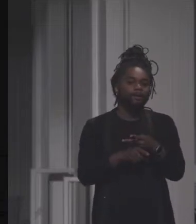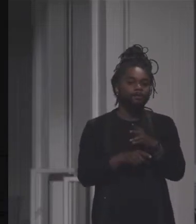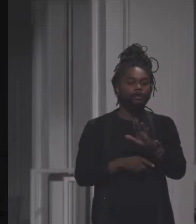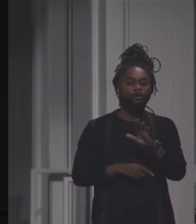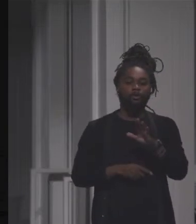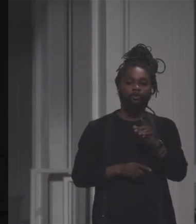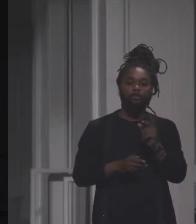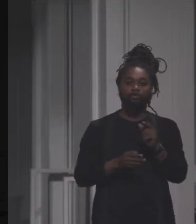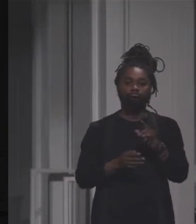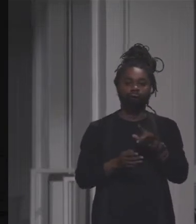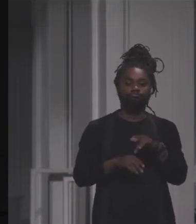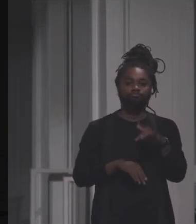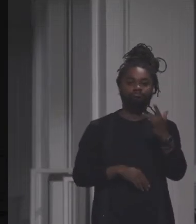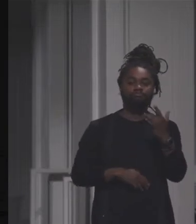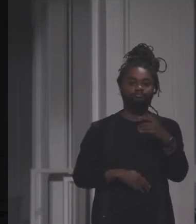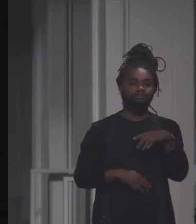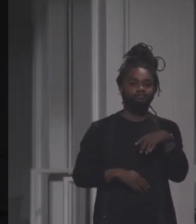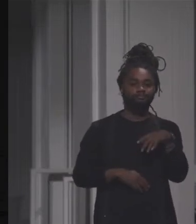perpetual virginity.